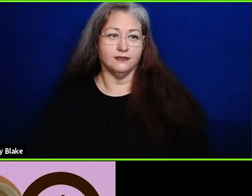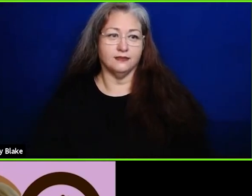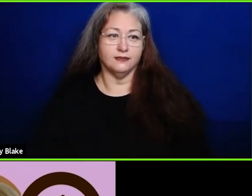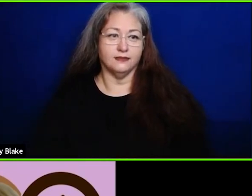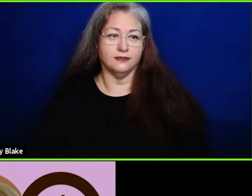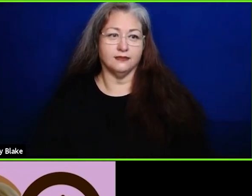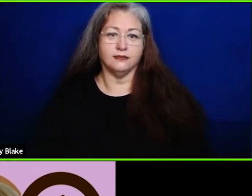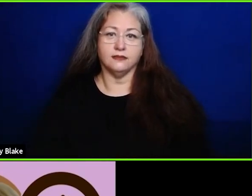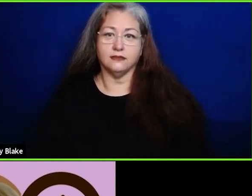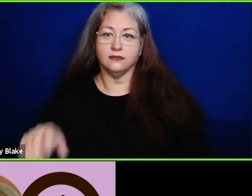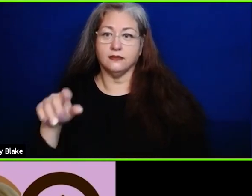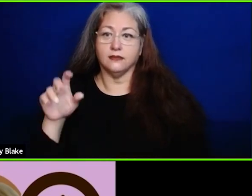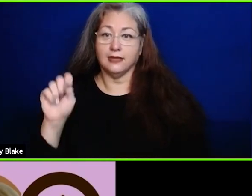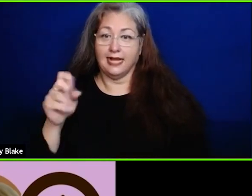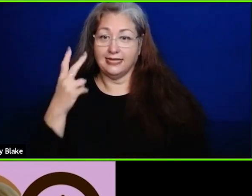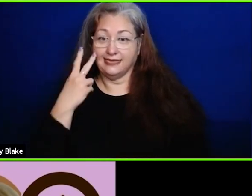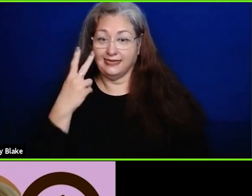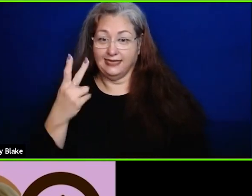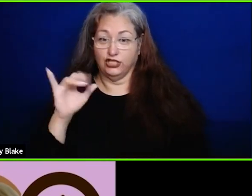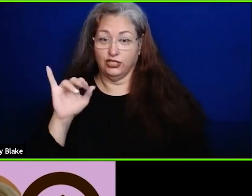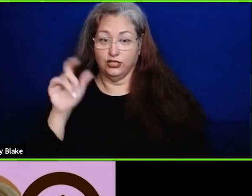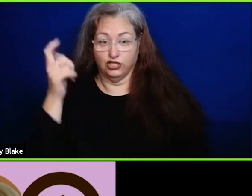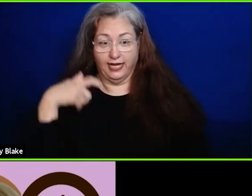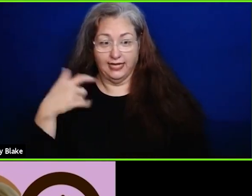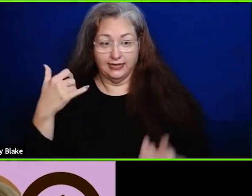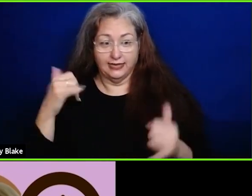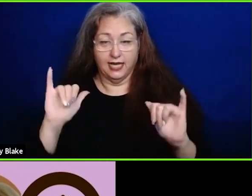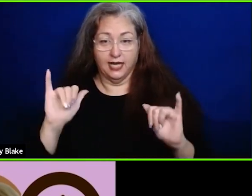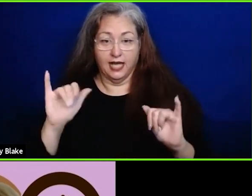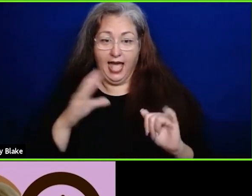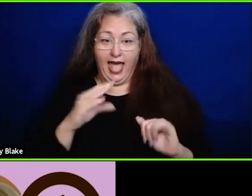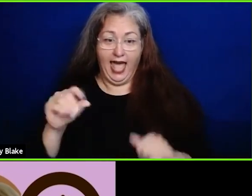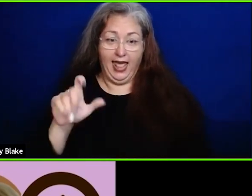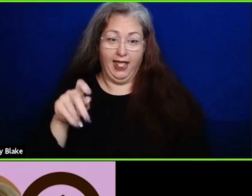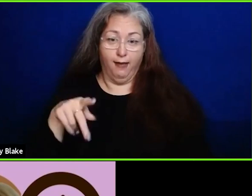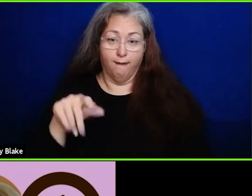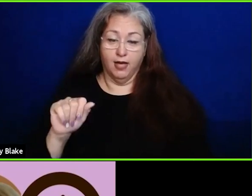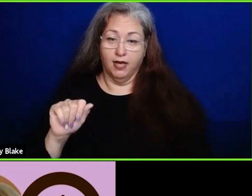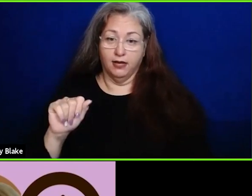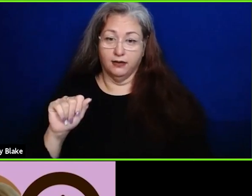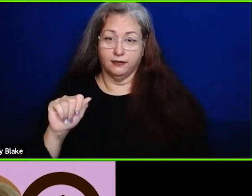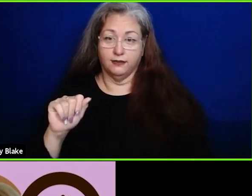Michelle, can we see Jenny? And Lepa?